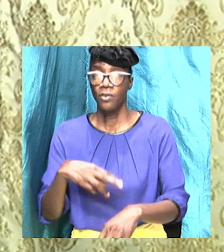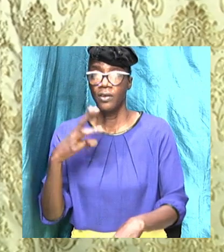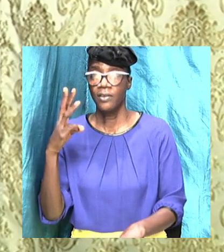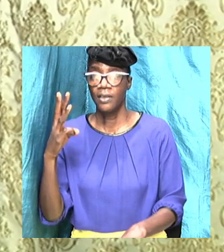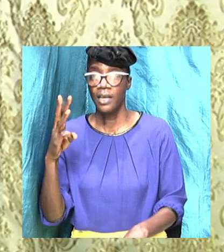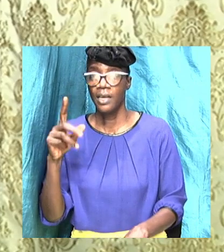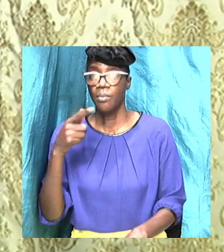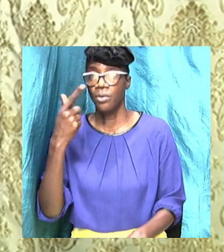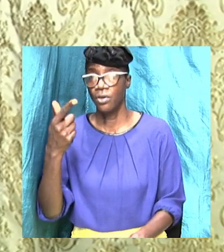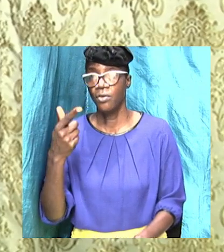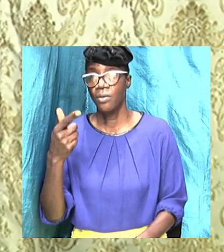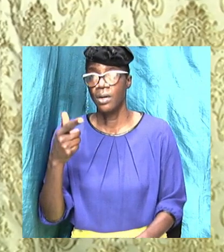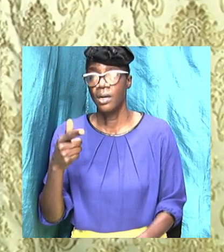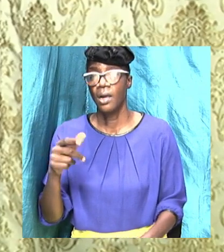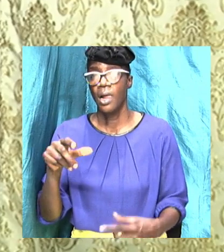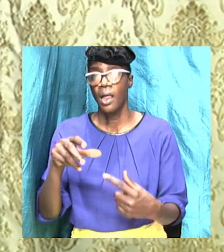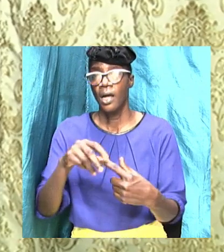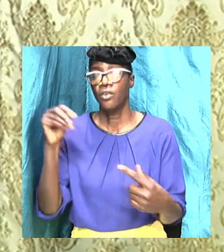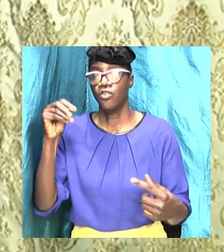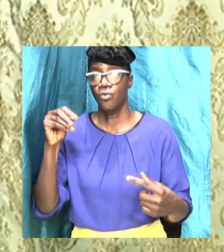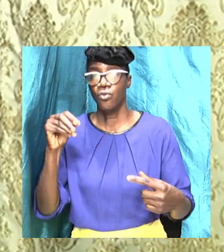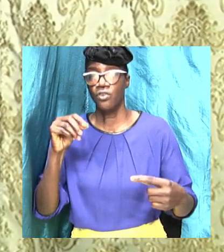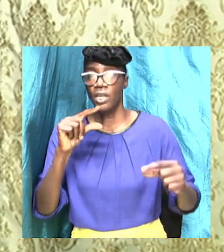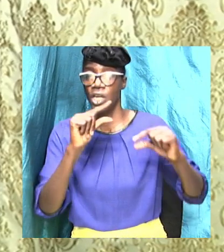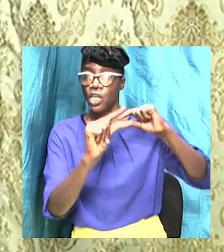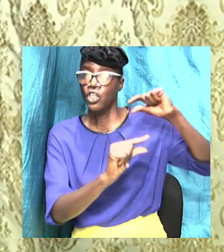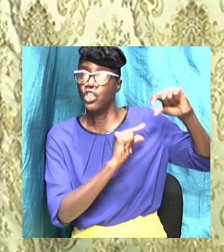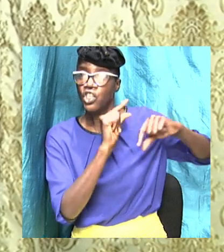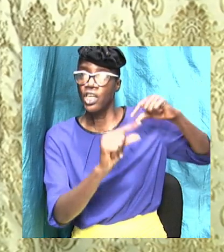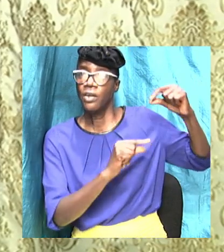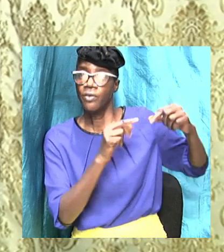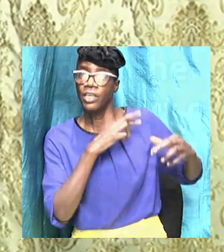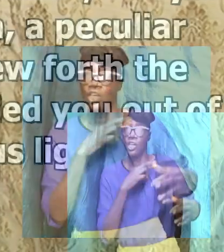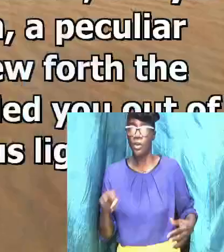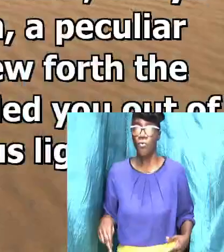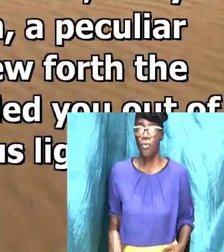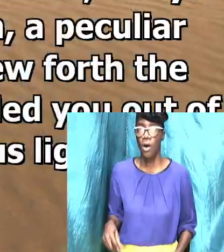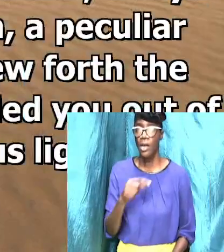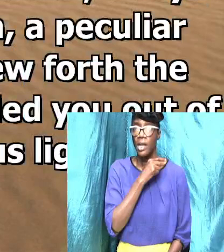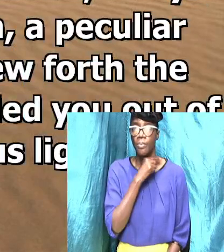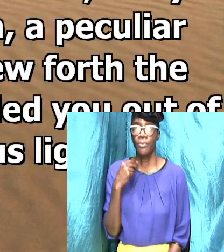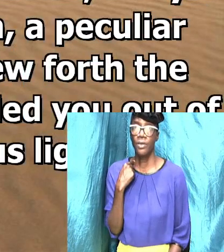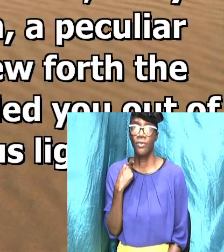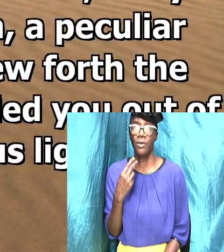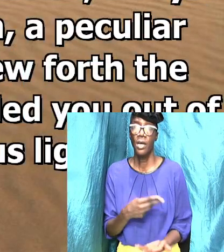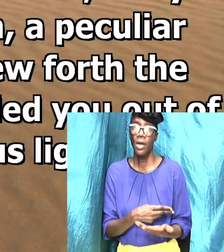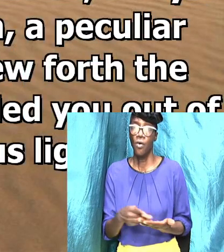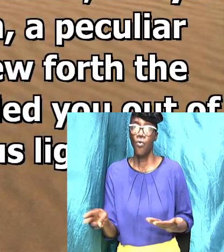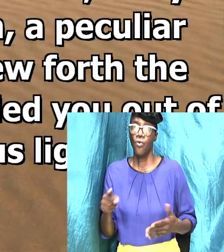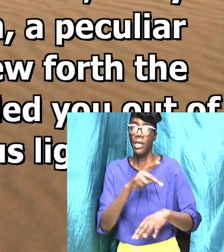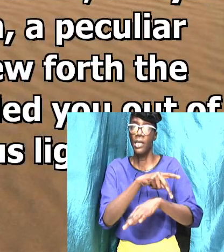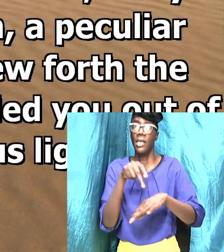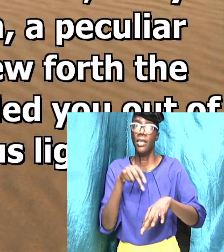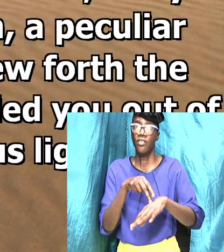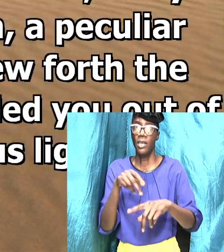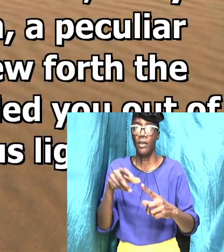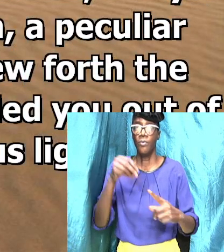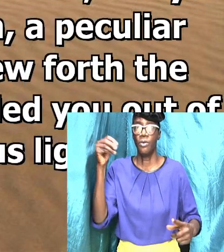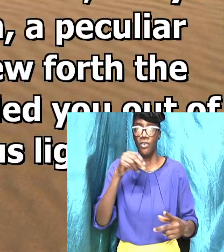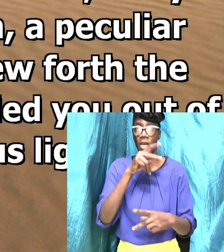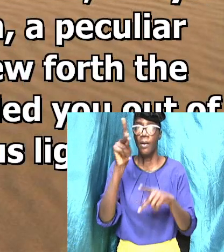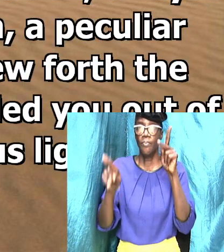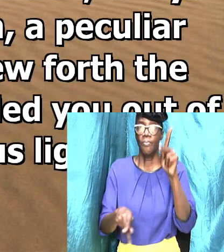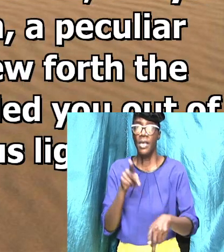9. But ye are a chosen generation, a royal priesthood, and holy nation, a peculiar